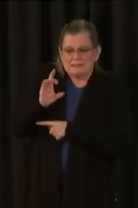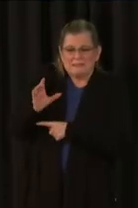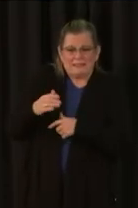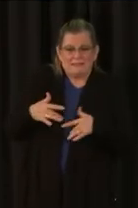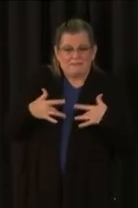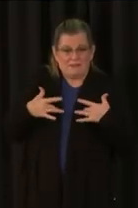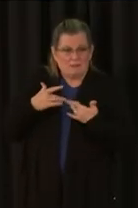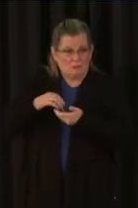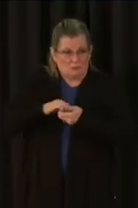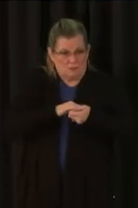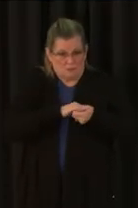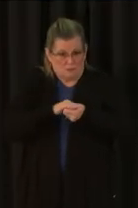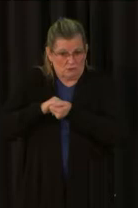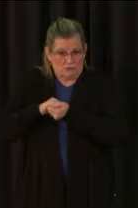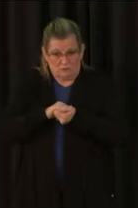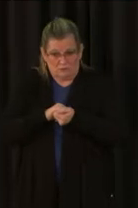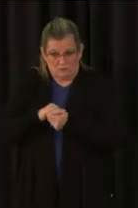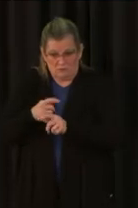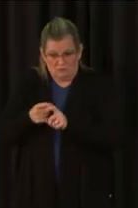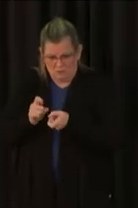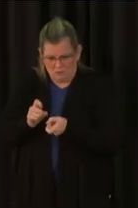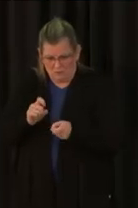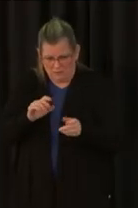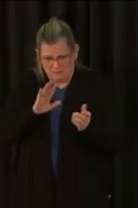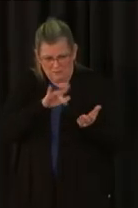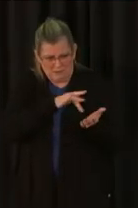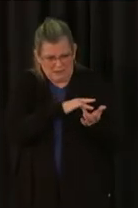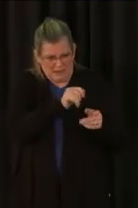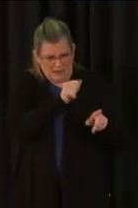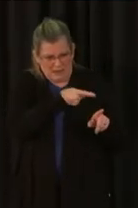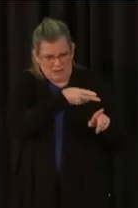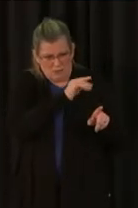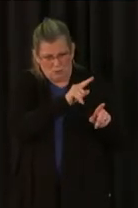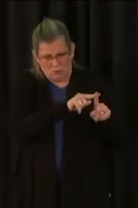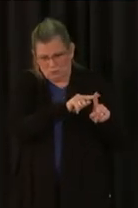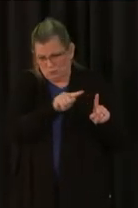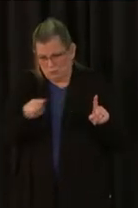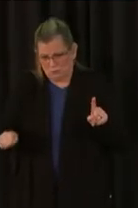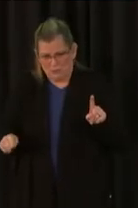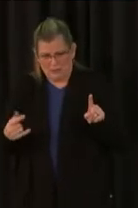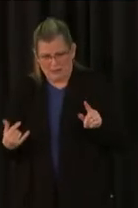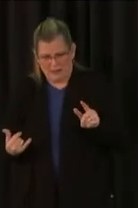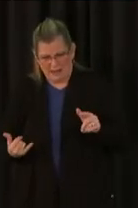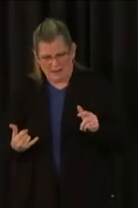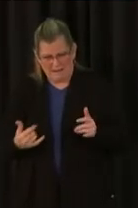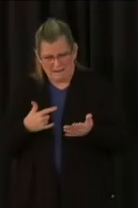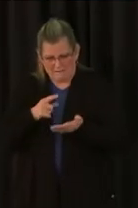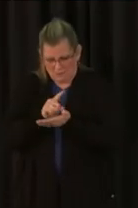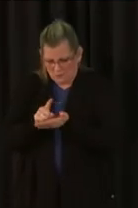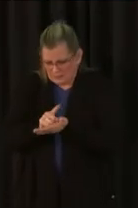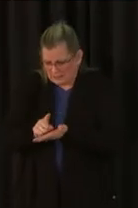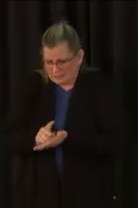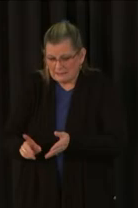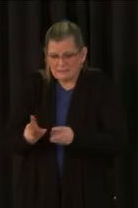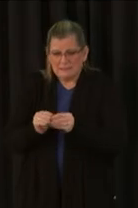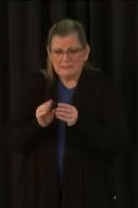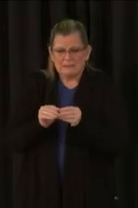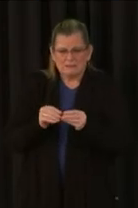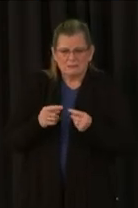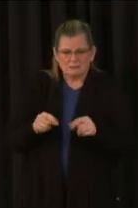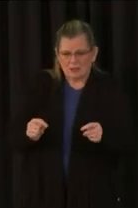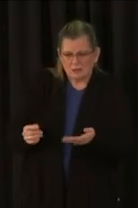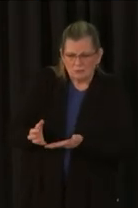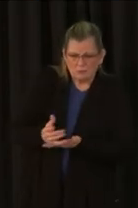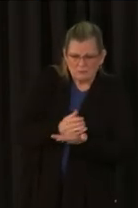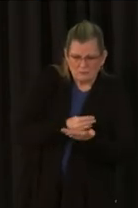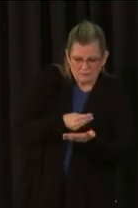have, from really April to date, and will continue to do so, we have weekly meetings where we update folks